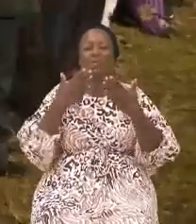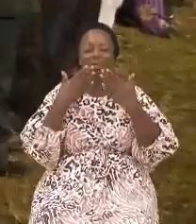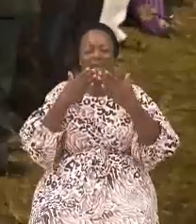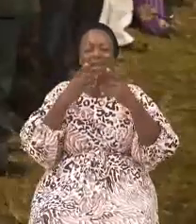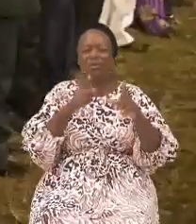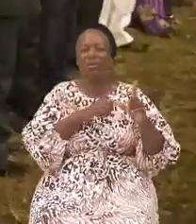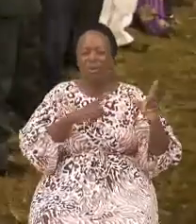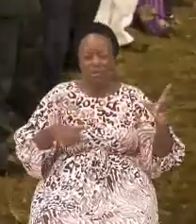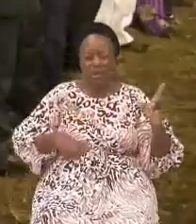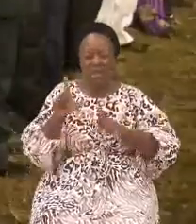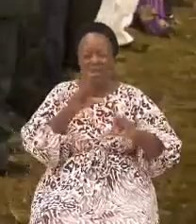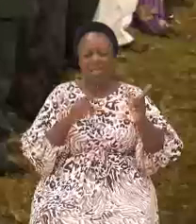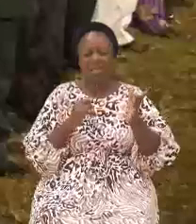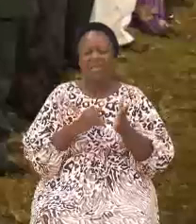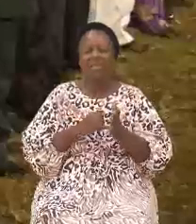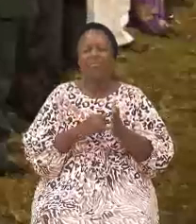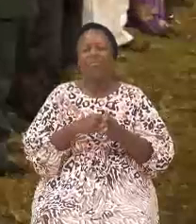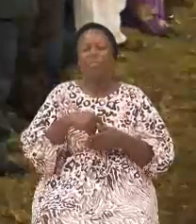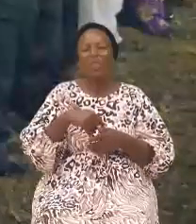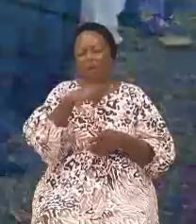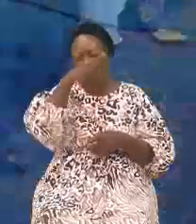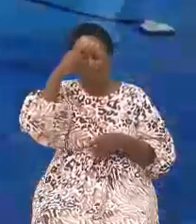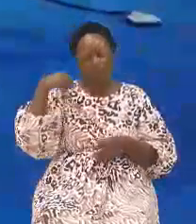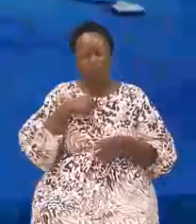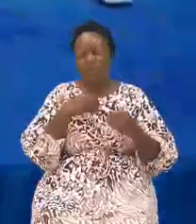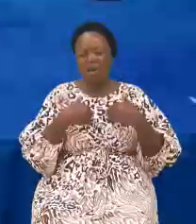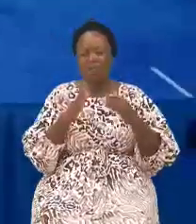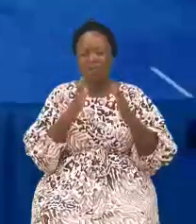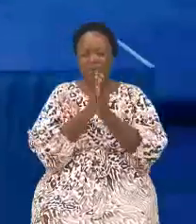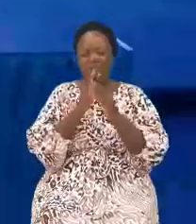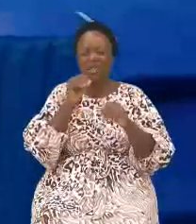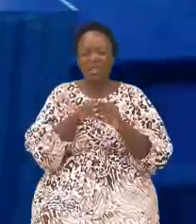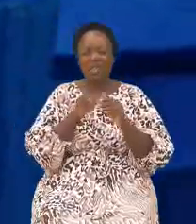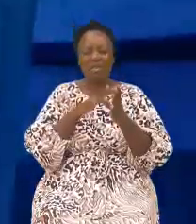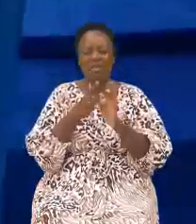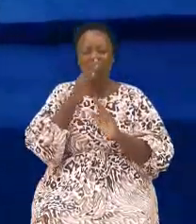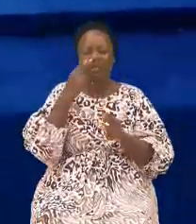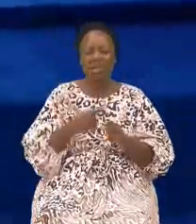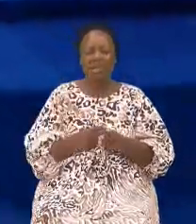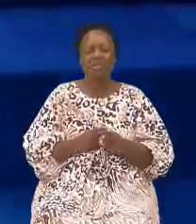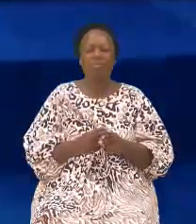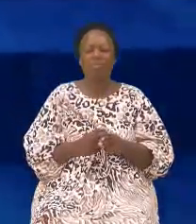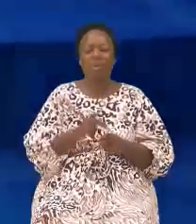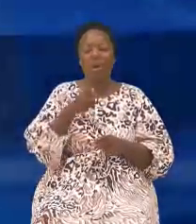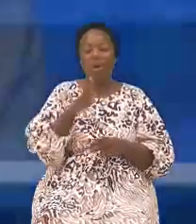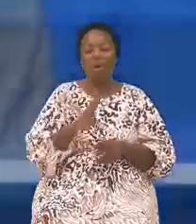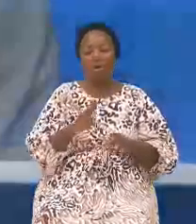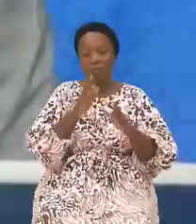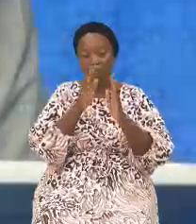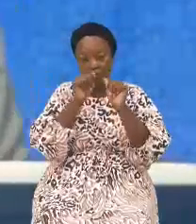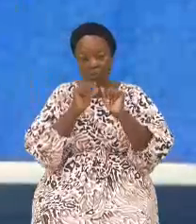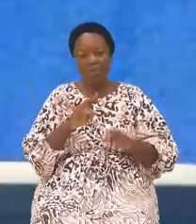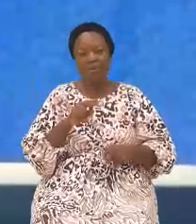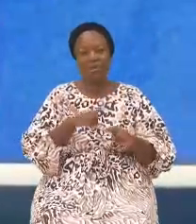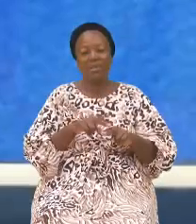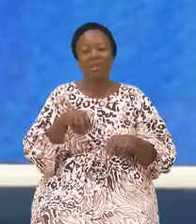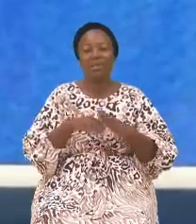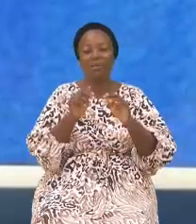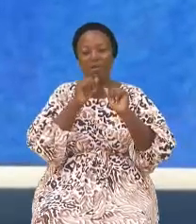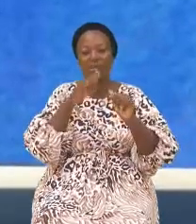Thank you, Lord. Everybody say, thank you, Lord. Because we pray in Jesus'